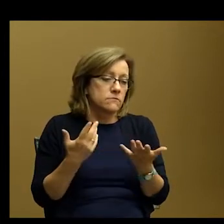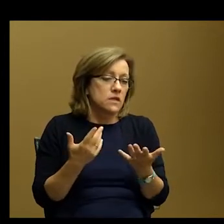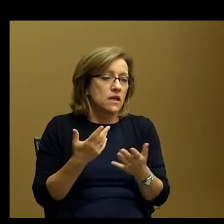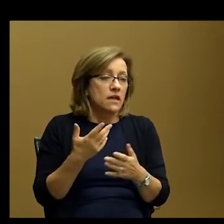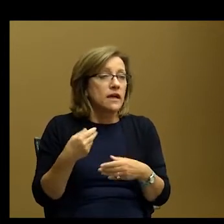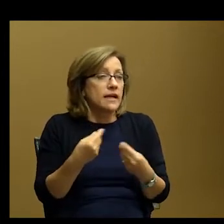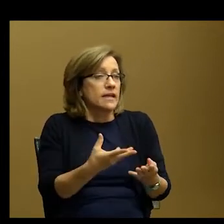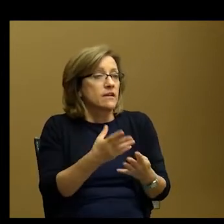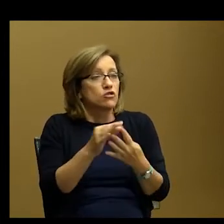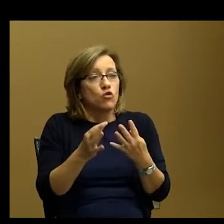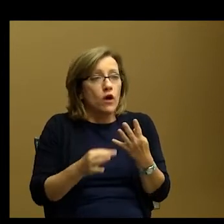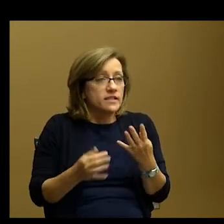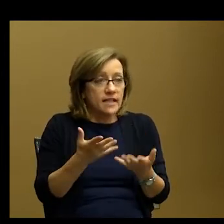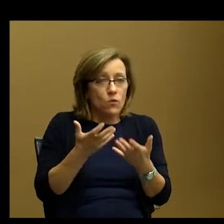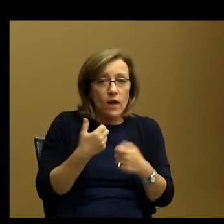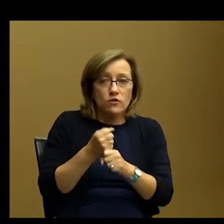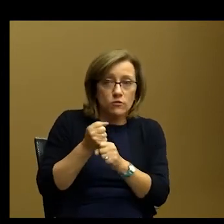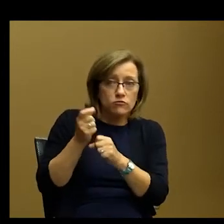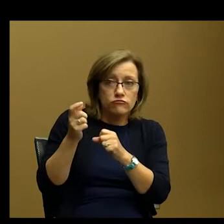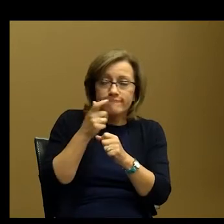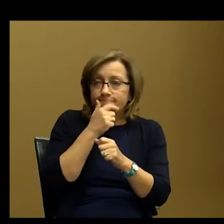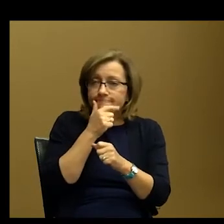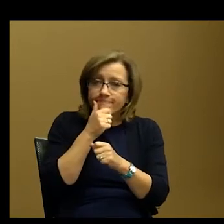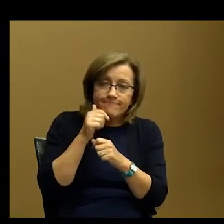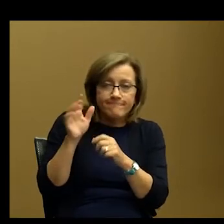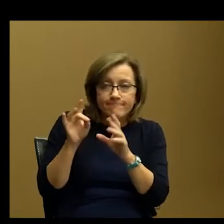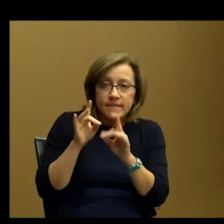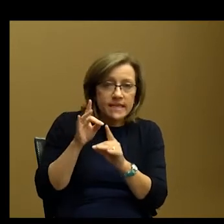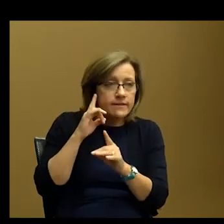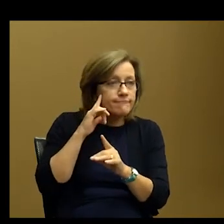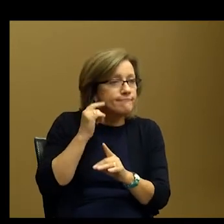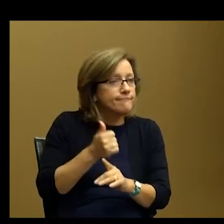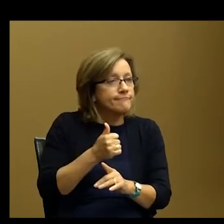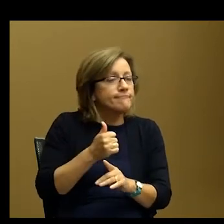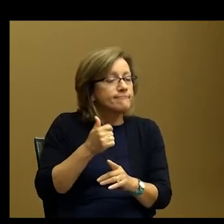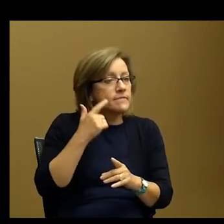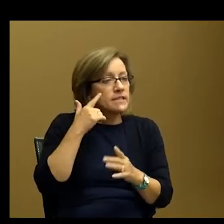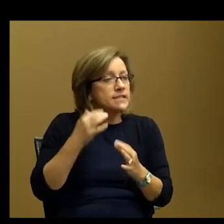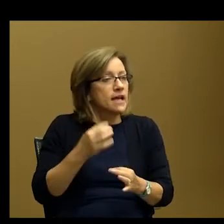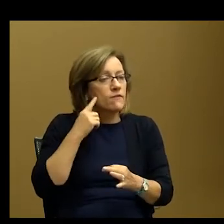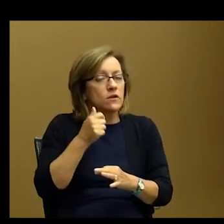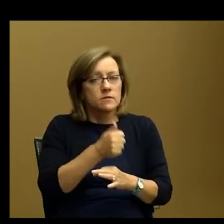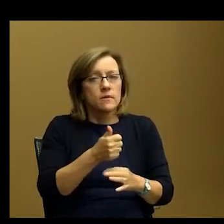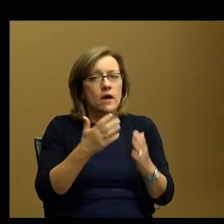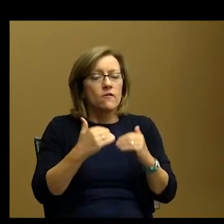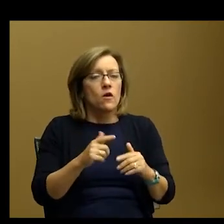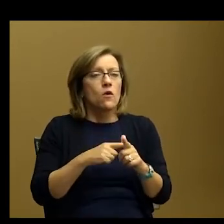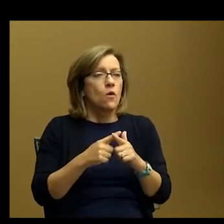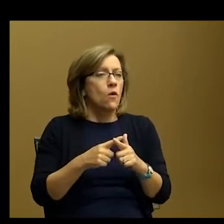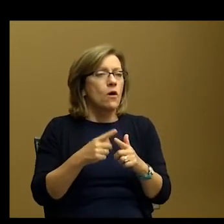choice, or request something that's not present, not that